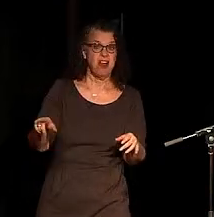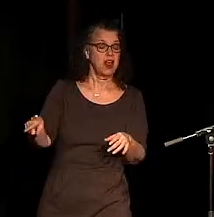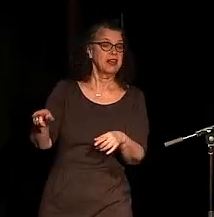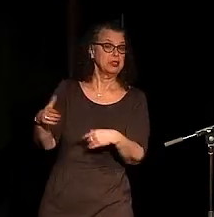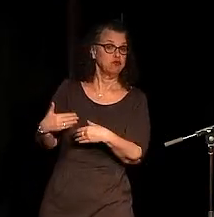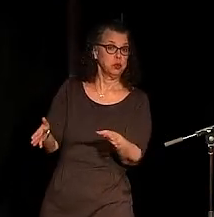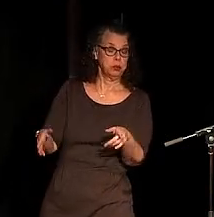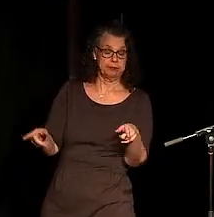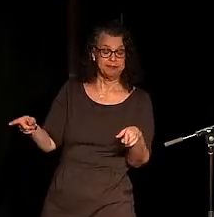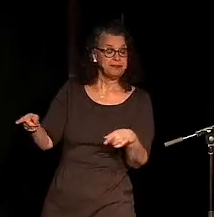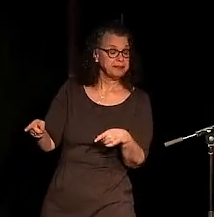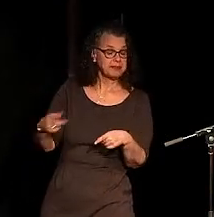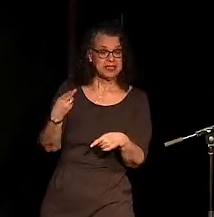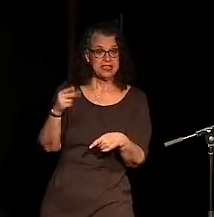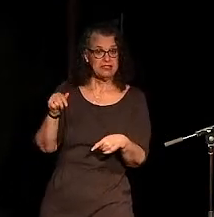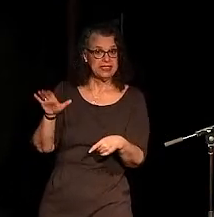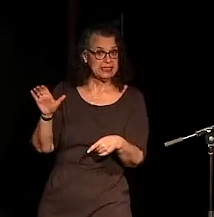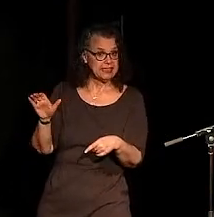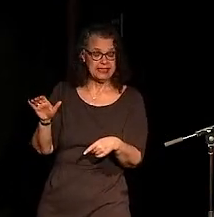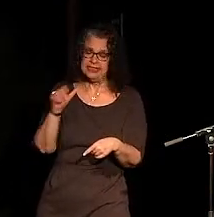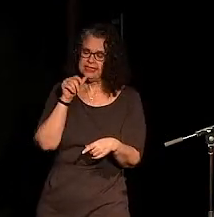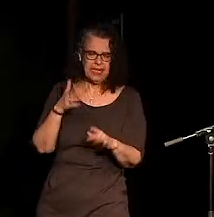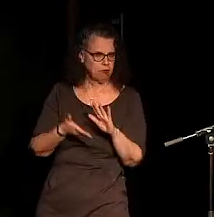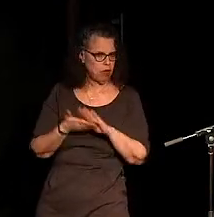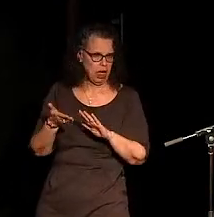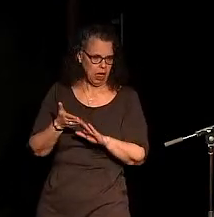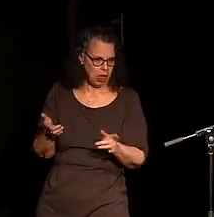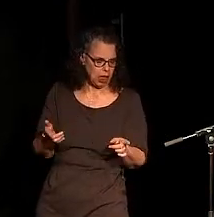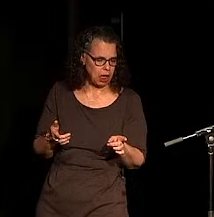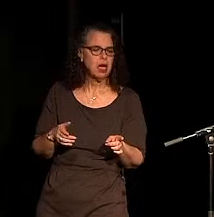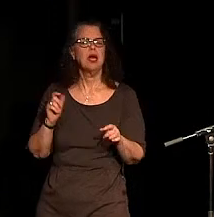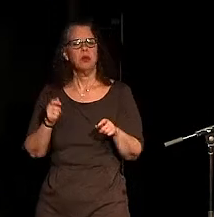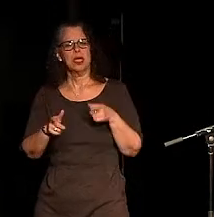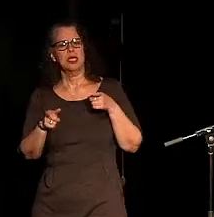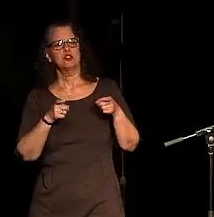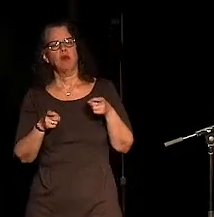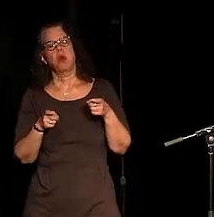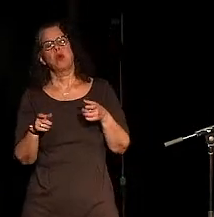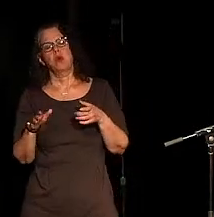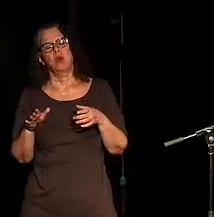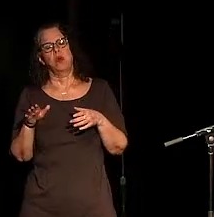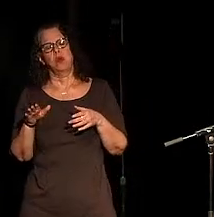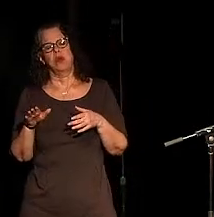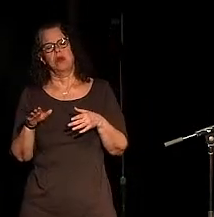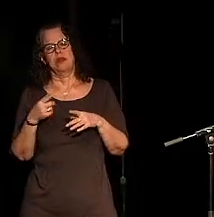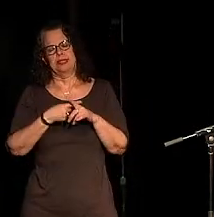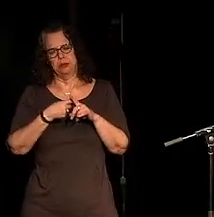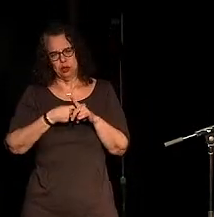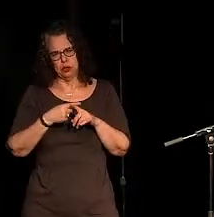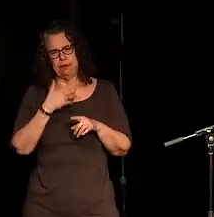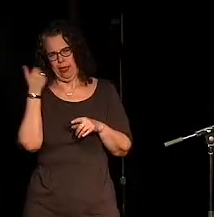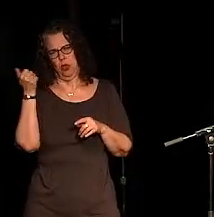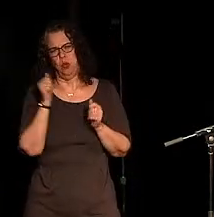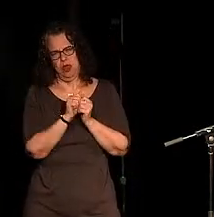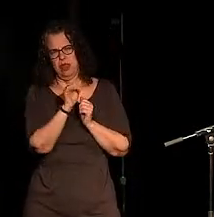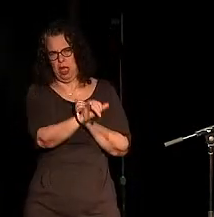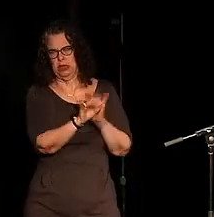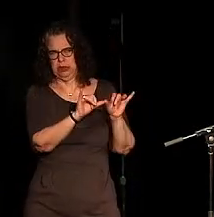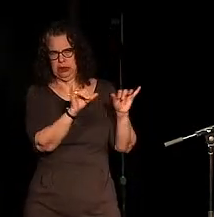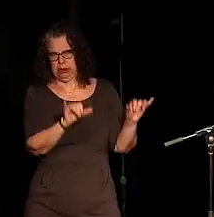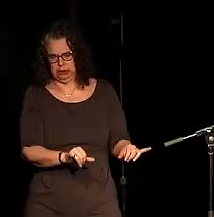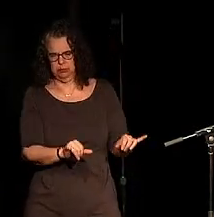this room, the HVAC unit is not running. And we could also control temperature and others. So those are some of